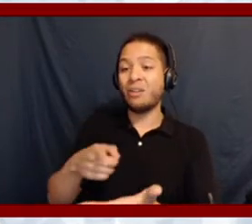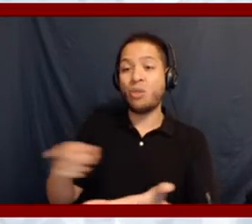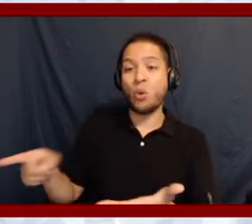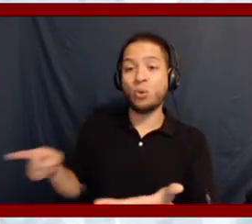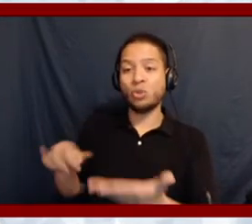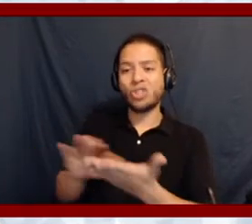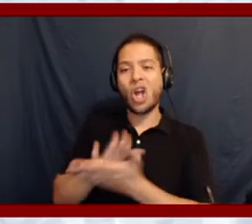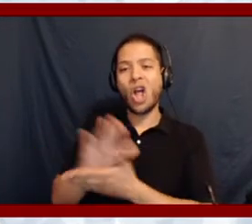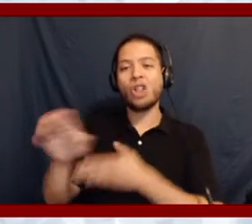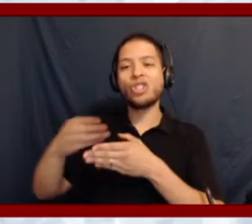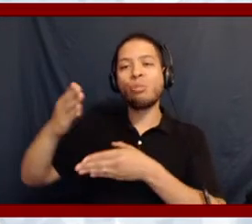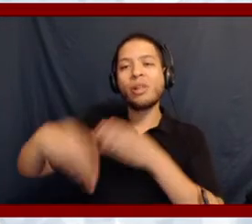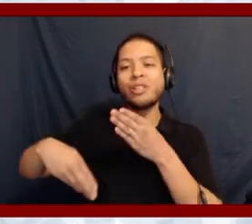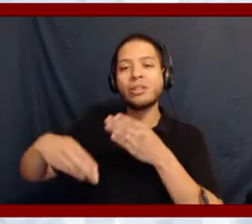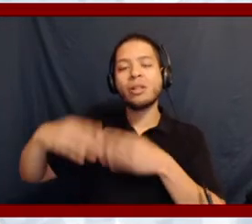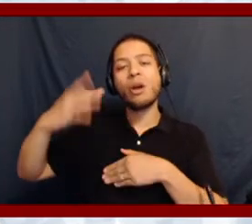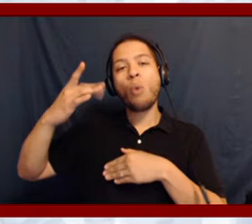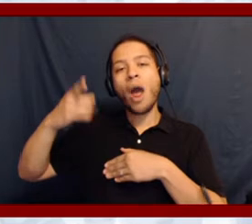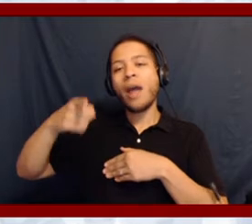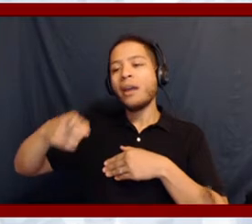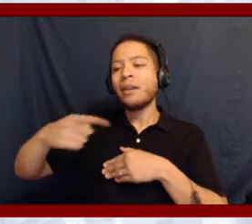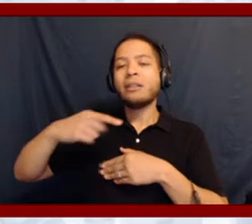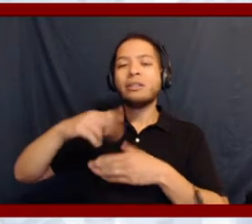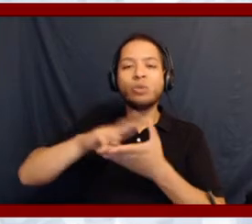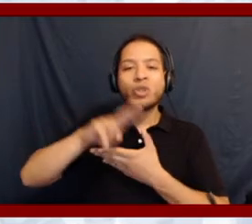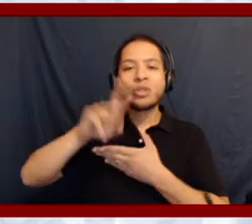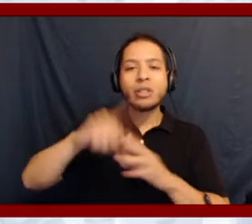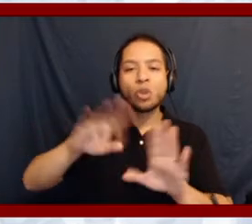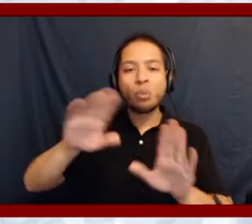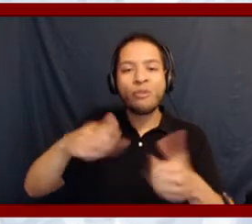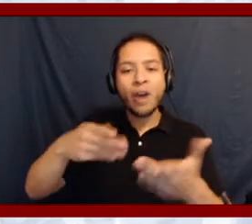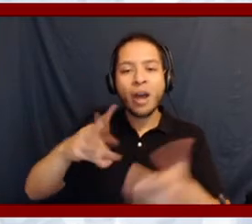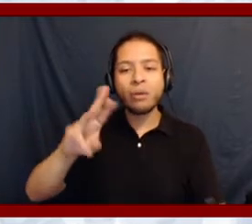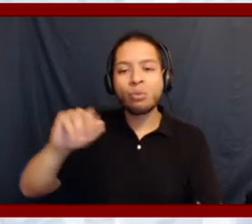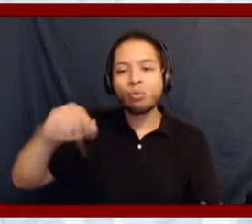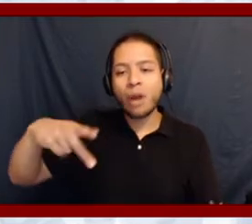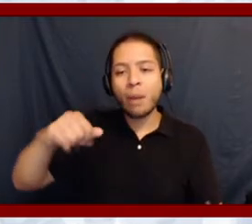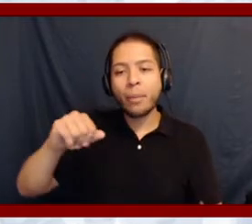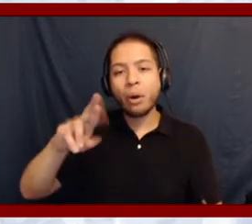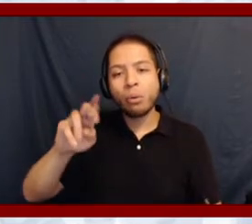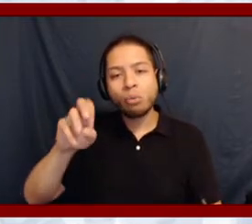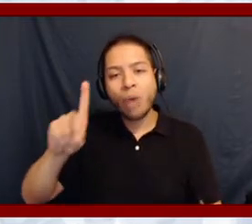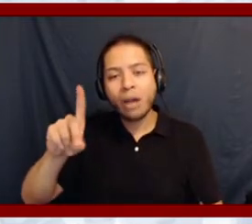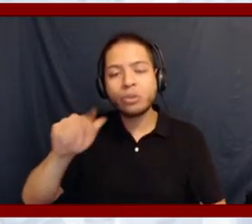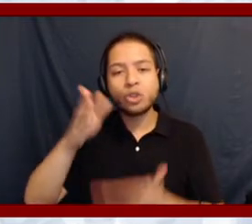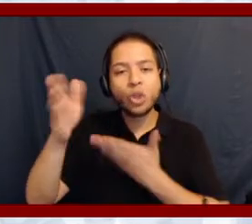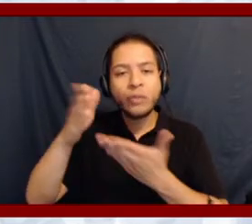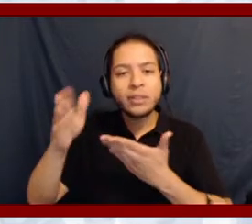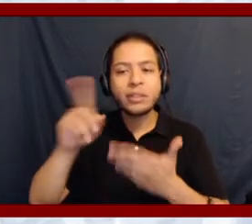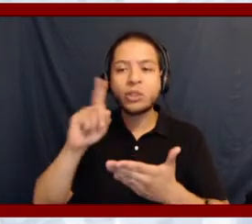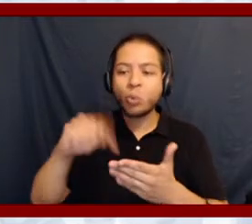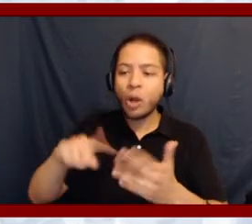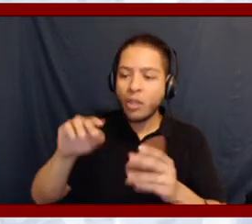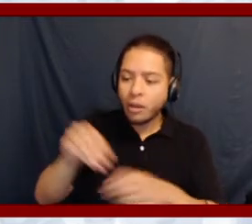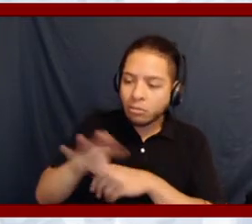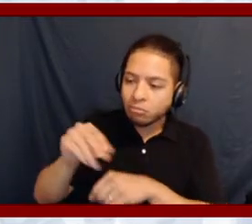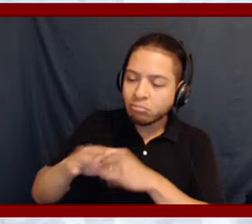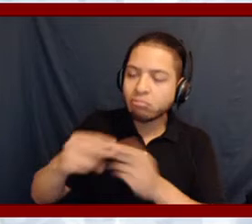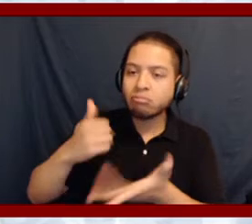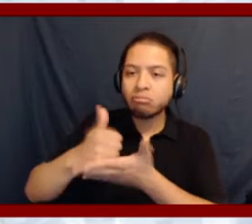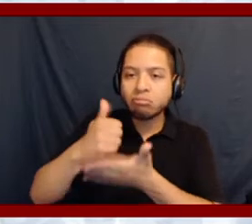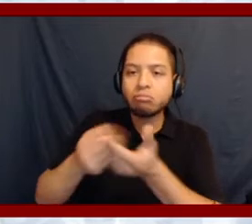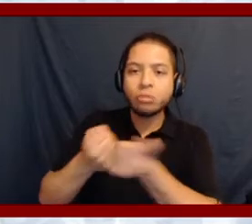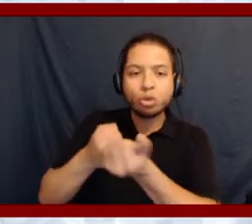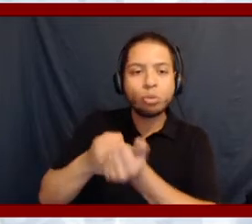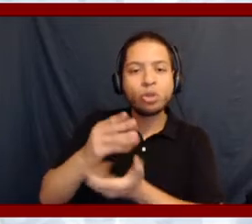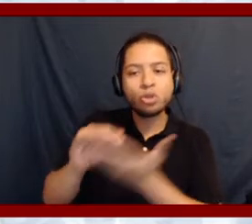our students need, especially after the pandemic. And also an increase to Title III funding by $247 million